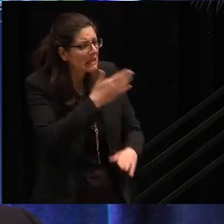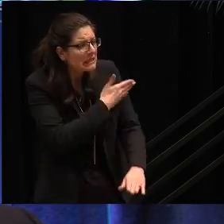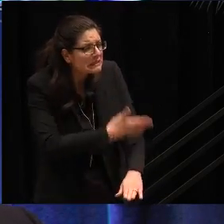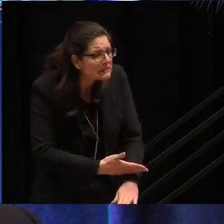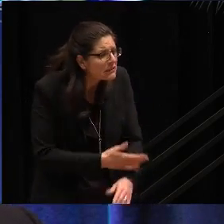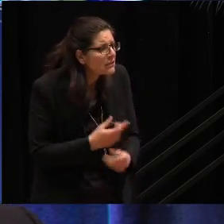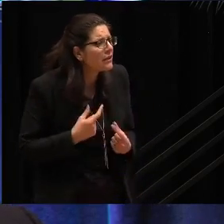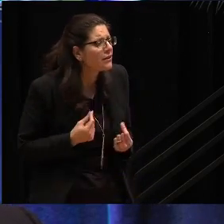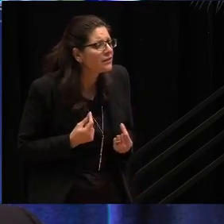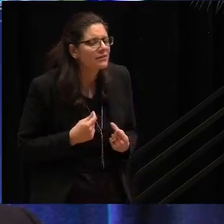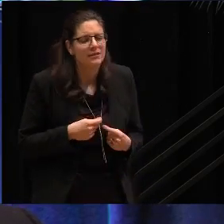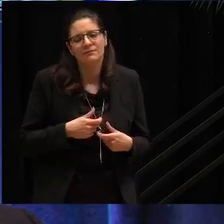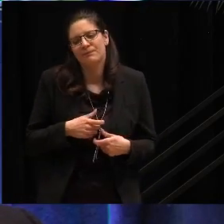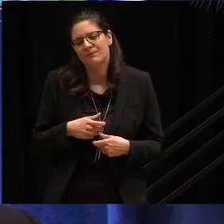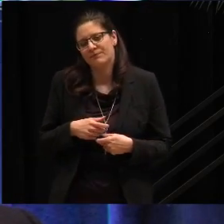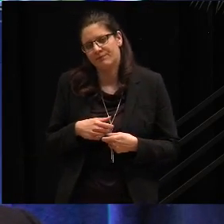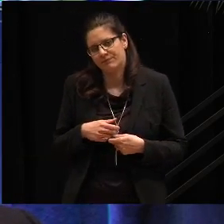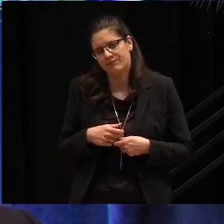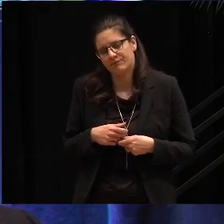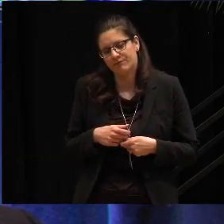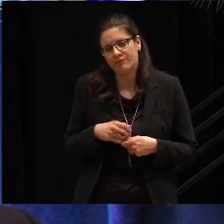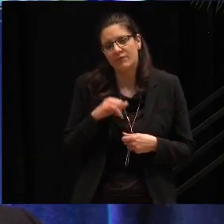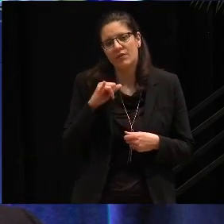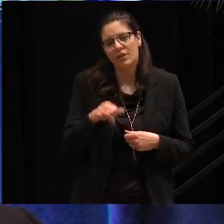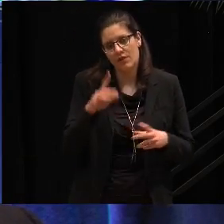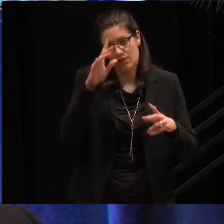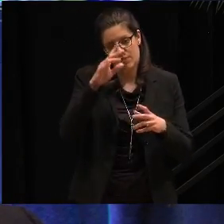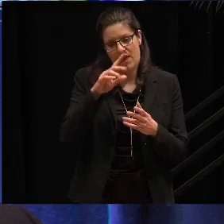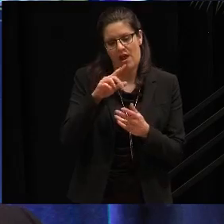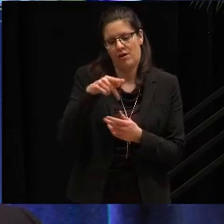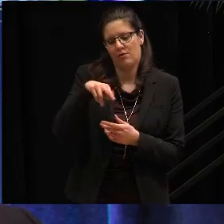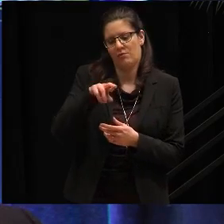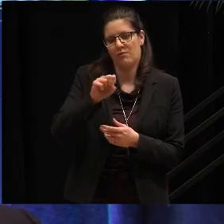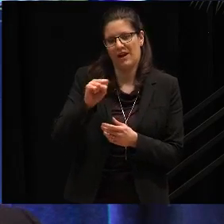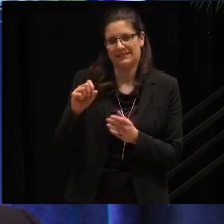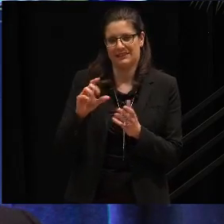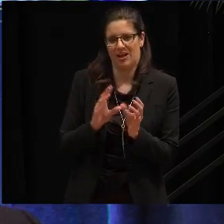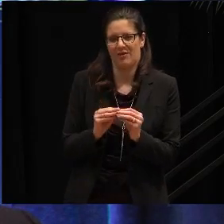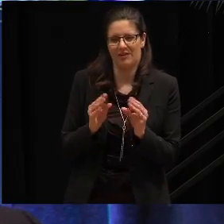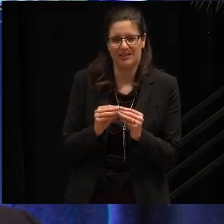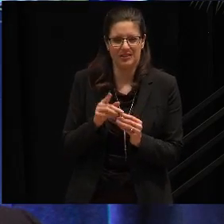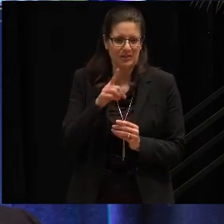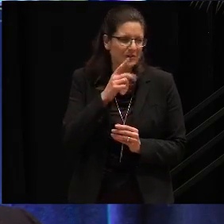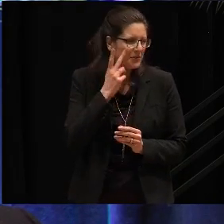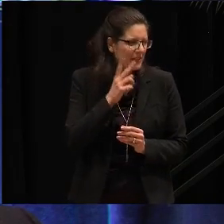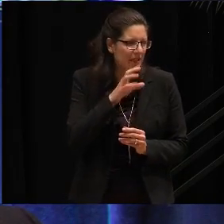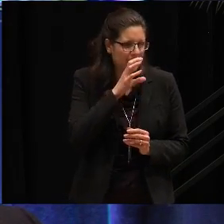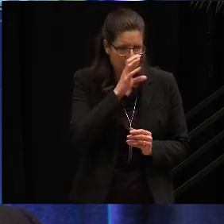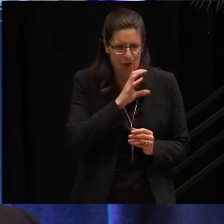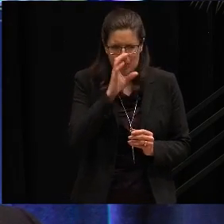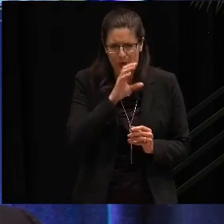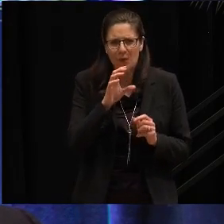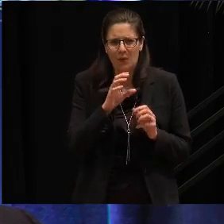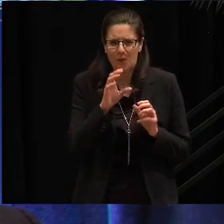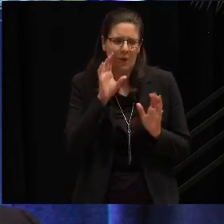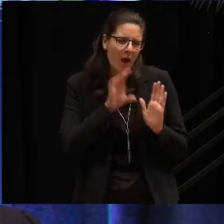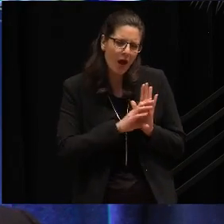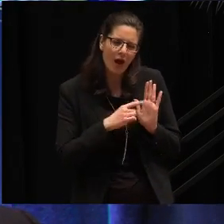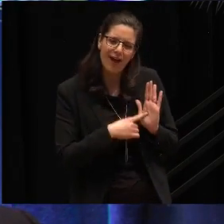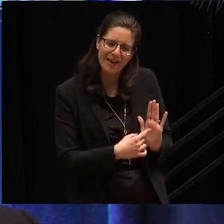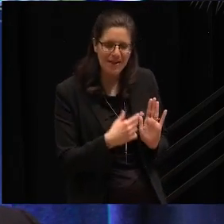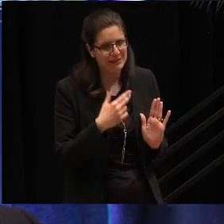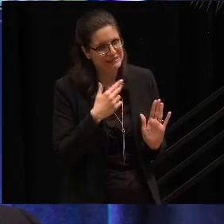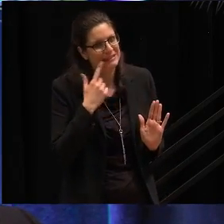So I think that that press conference, there was a cartoon today. I don't know if you tweeted it out. I saw it. It was hysterical.